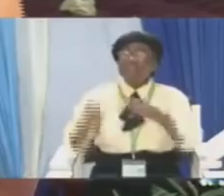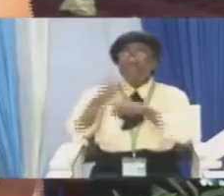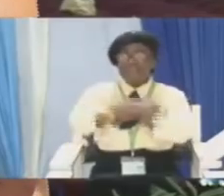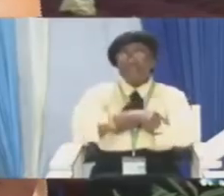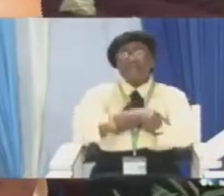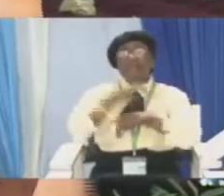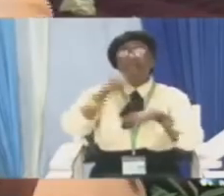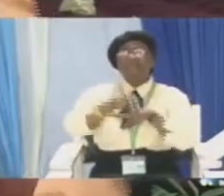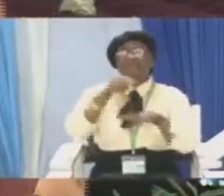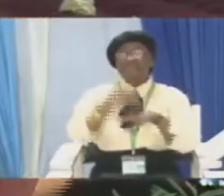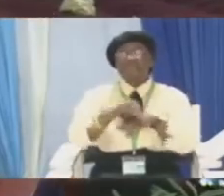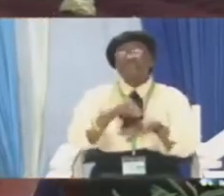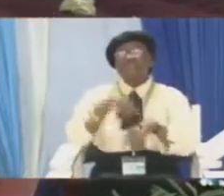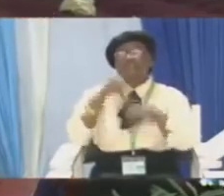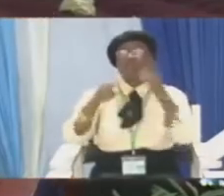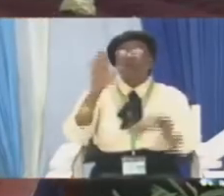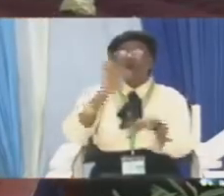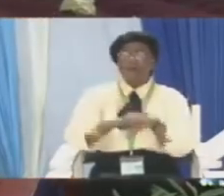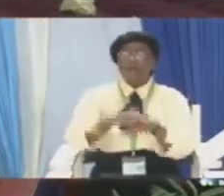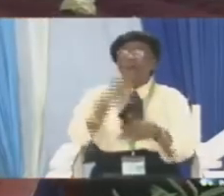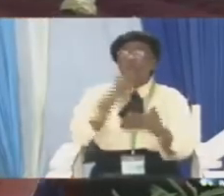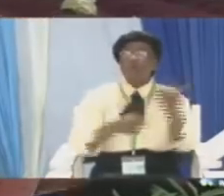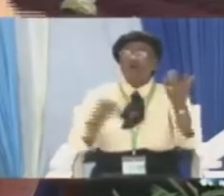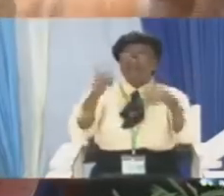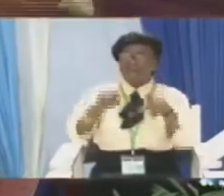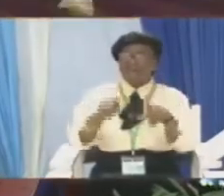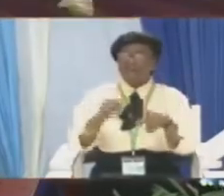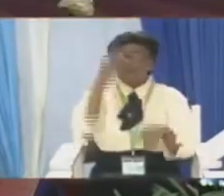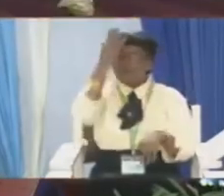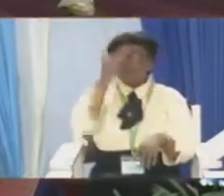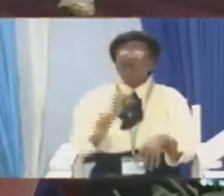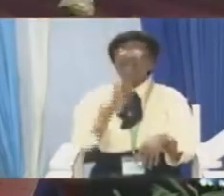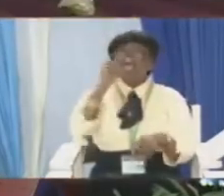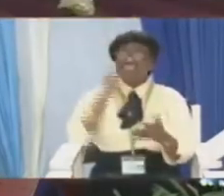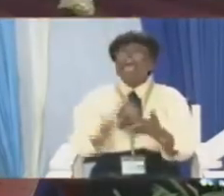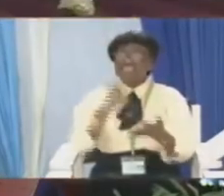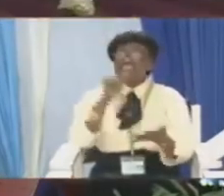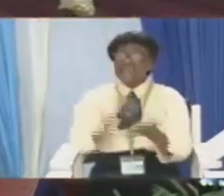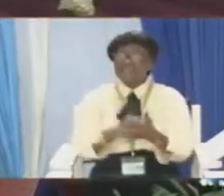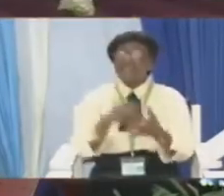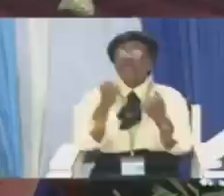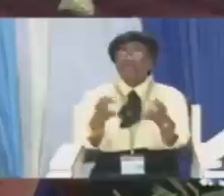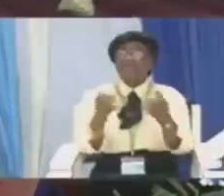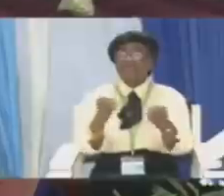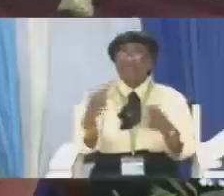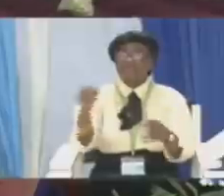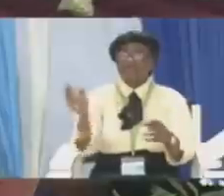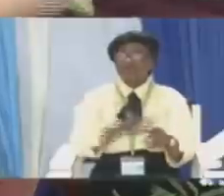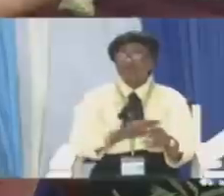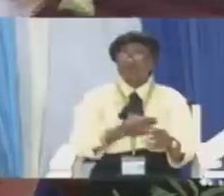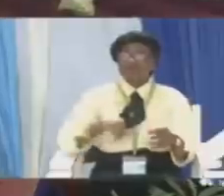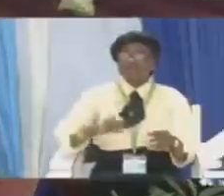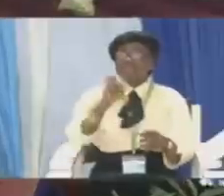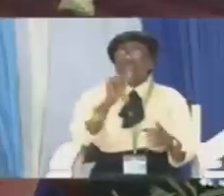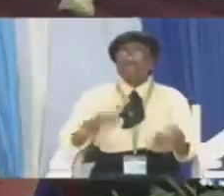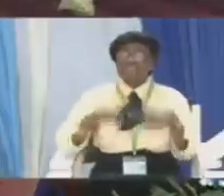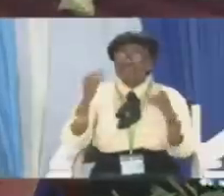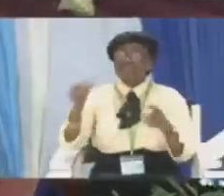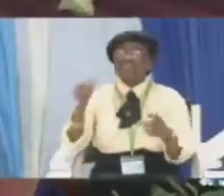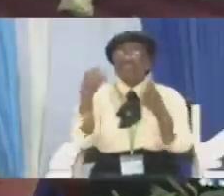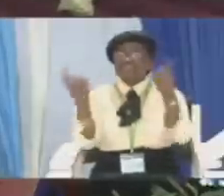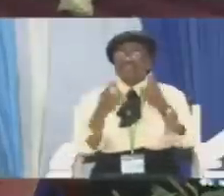going on. But what happened? Why is it that a lot of us are still living in sin and you want to be